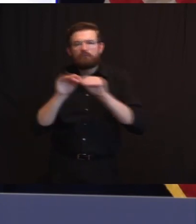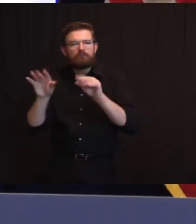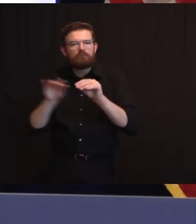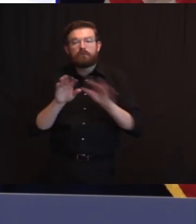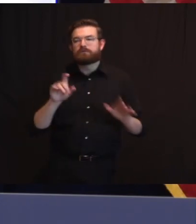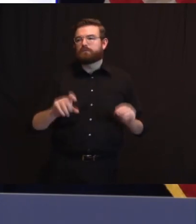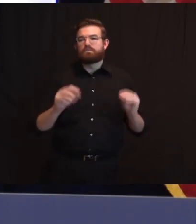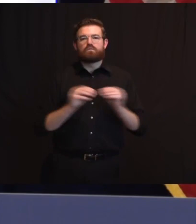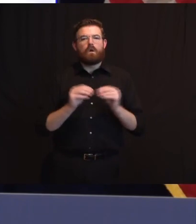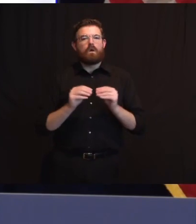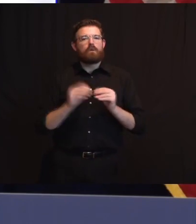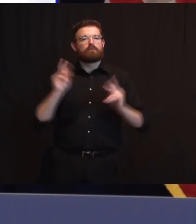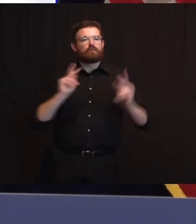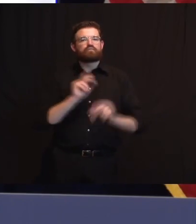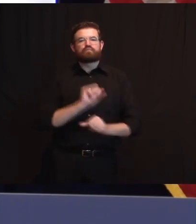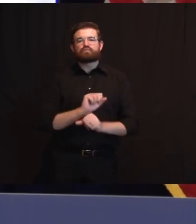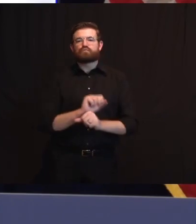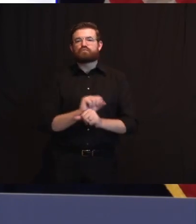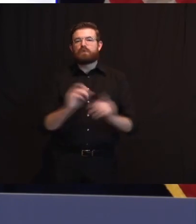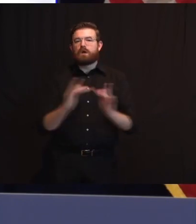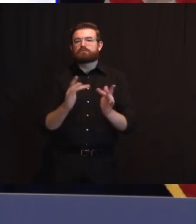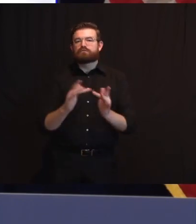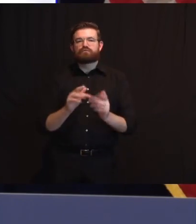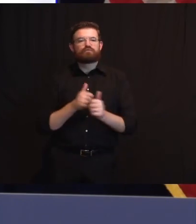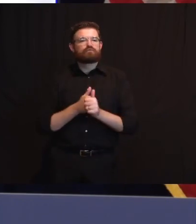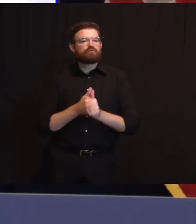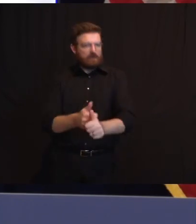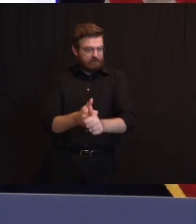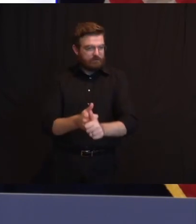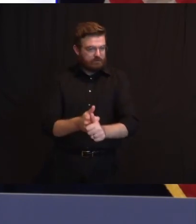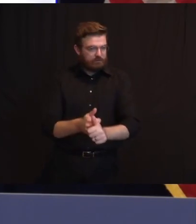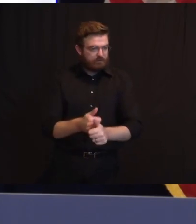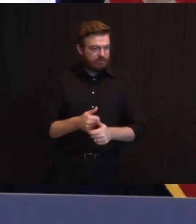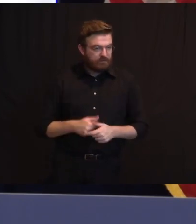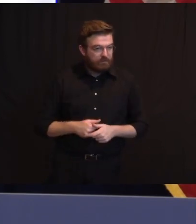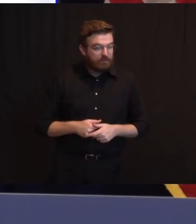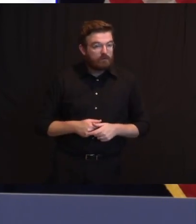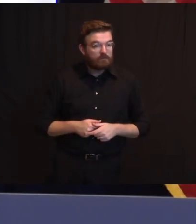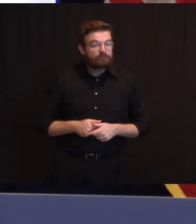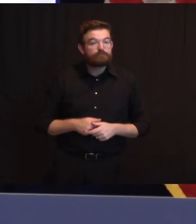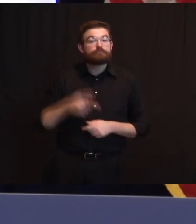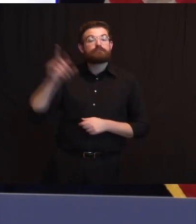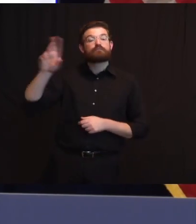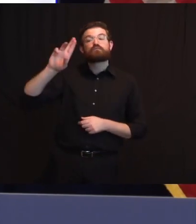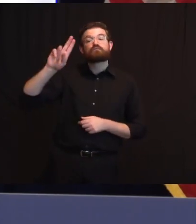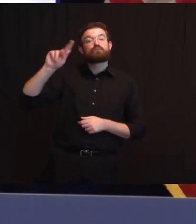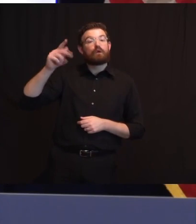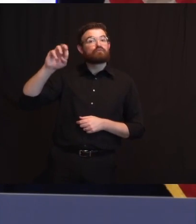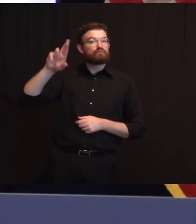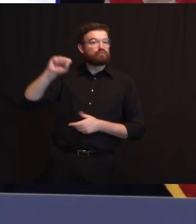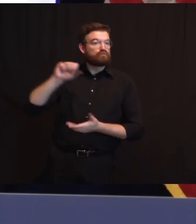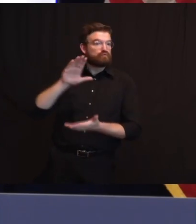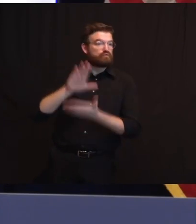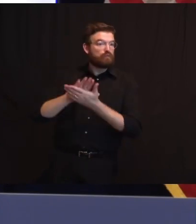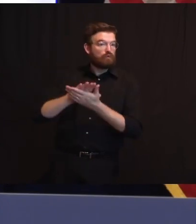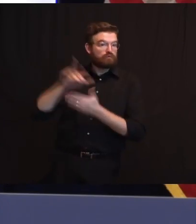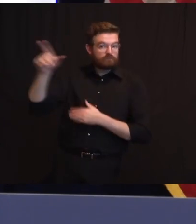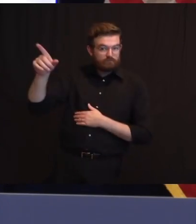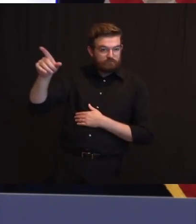core began with the assistance of Rutgers School of Public Health, which began recruiting and training workers drawn from their